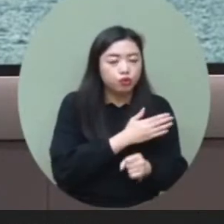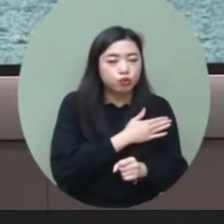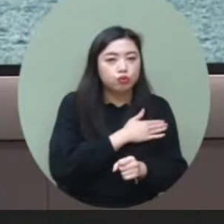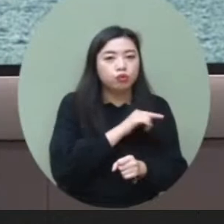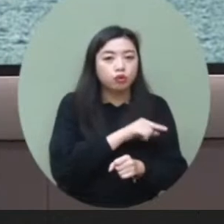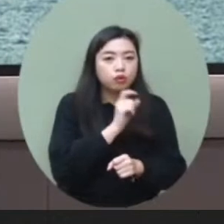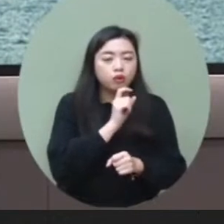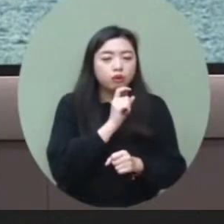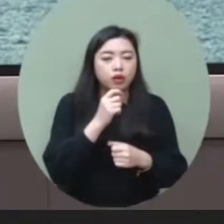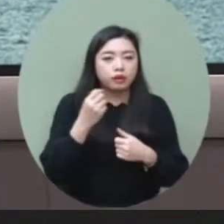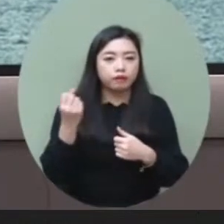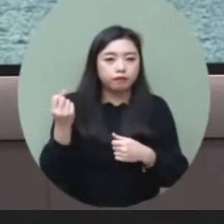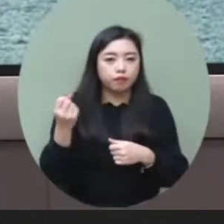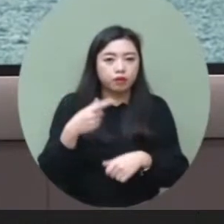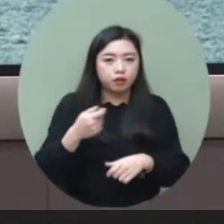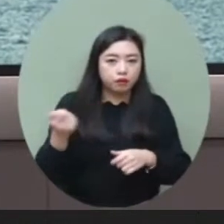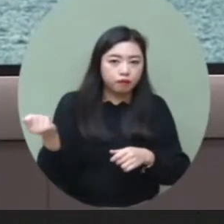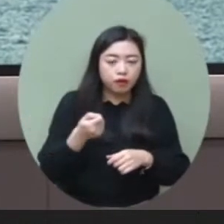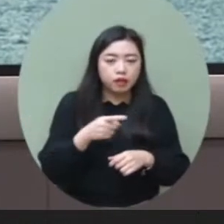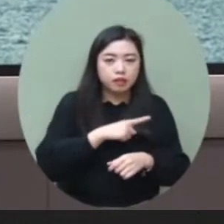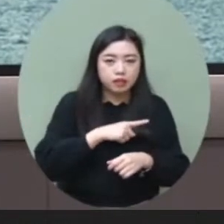Some of